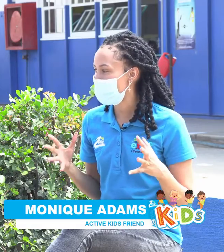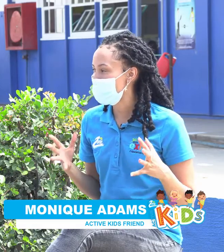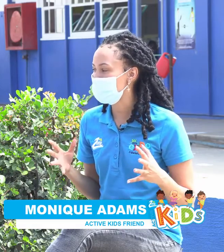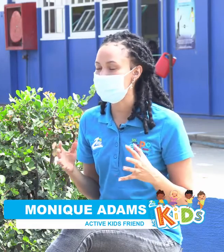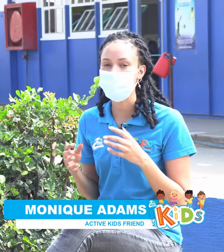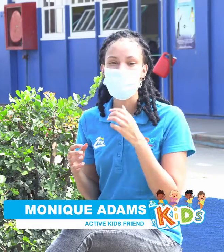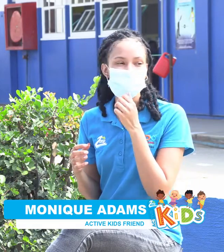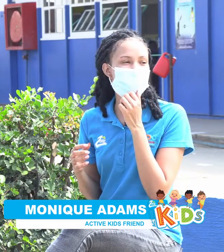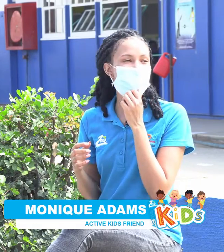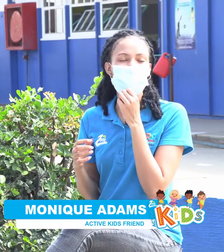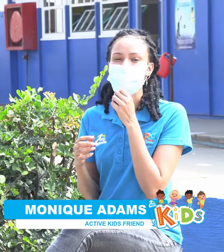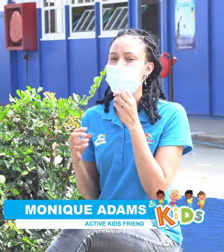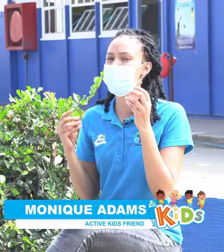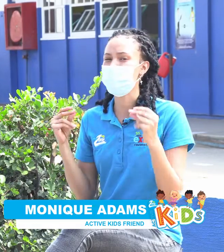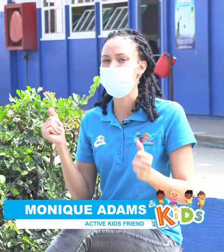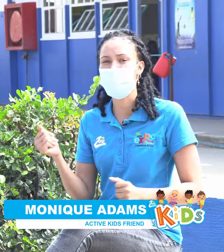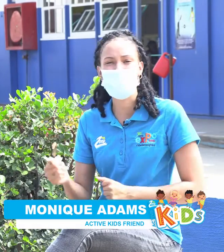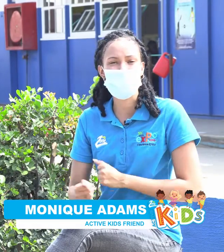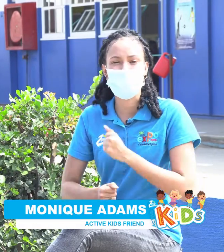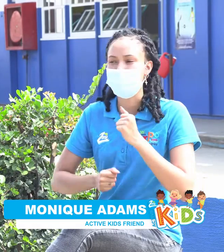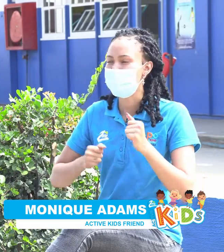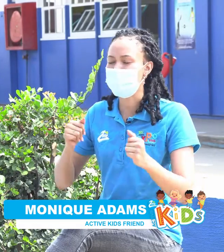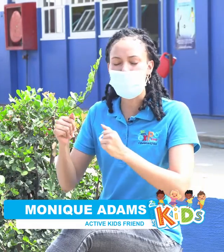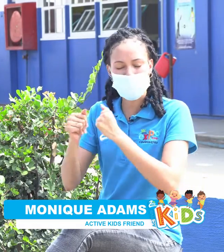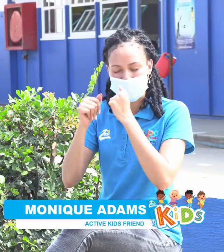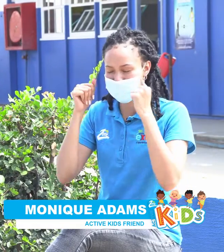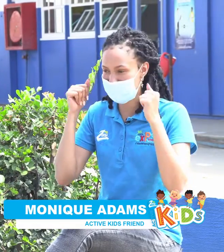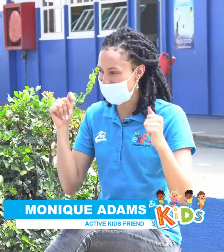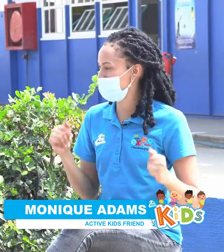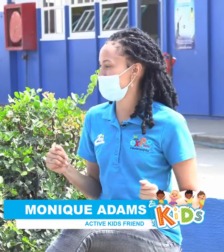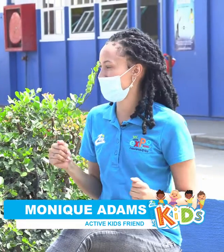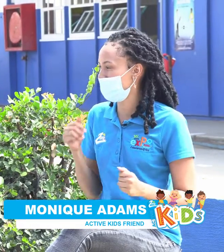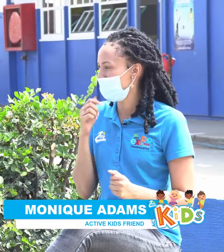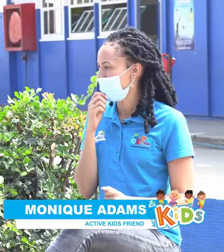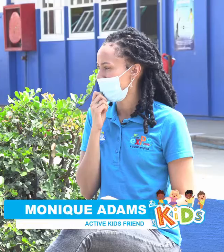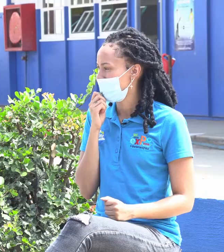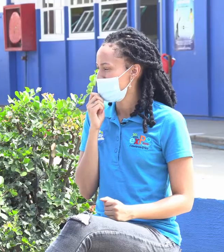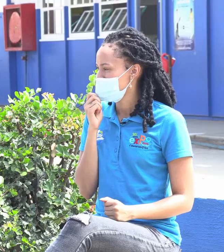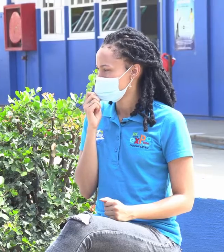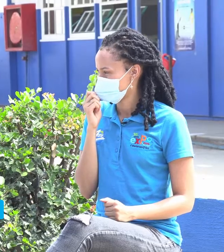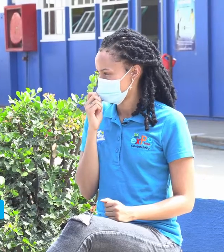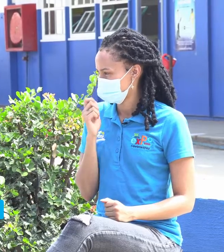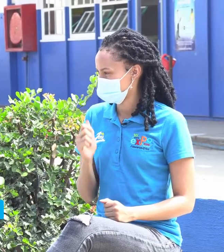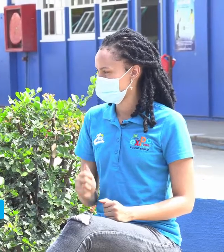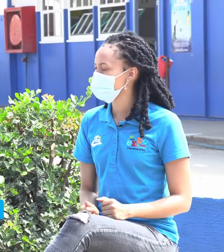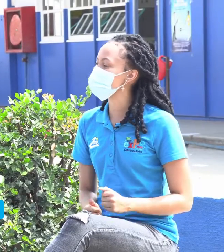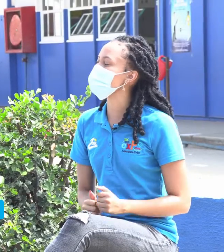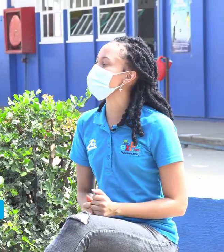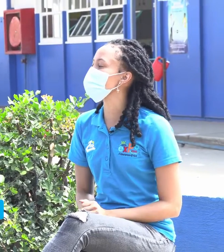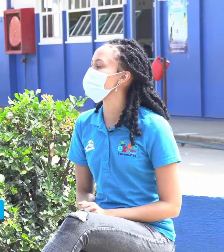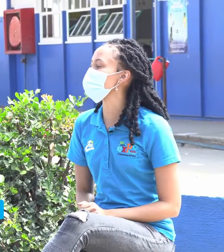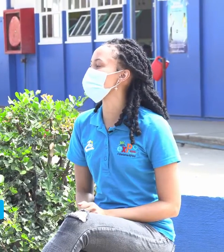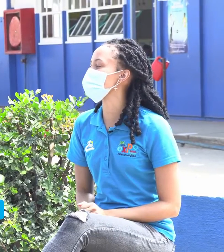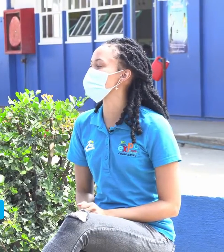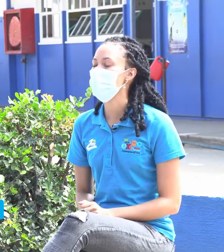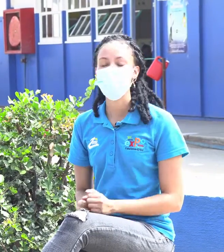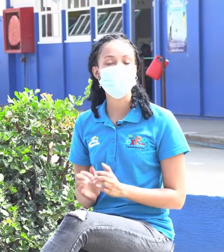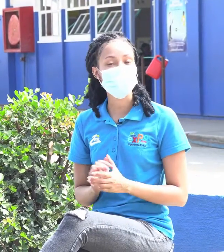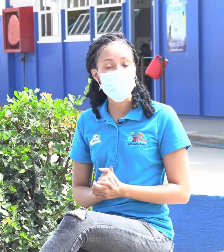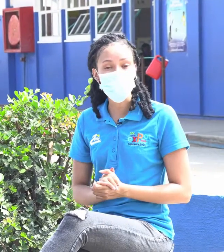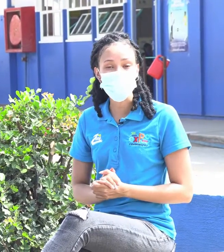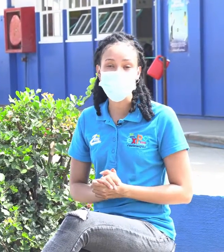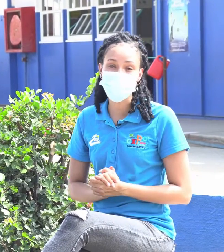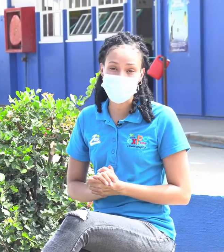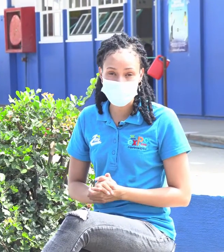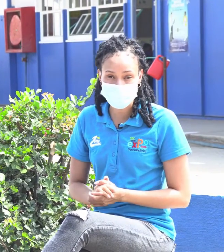Wow, wow, wow. Teacher Mutsa always comes through with the dropping gems. And I know Teacher Mutta is so awesome. She is.